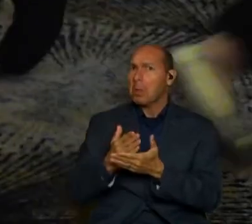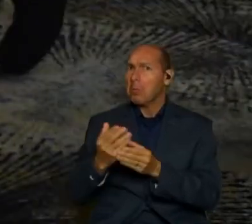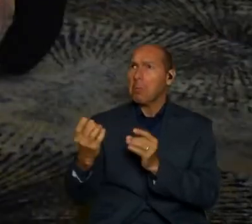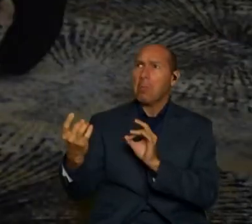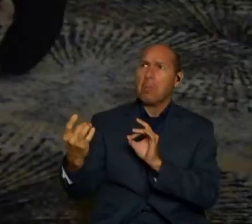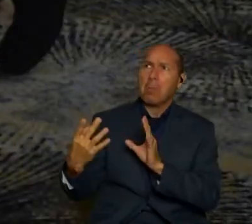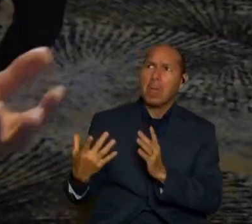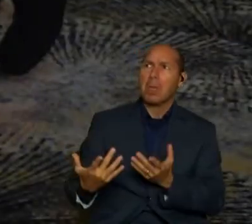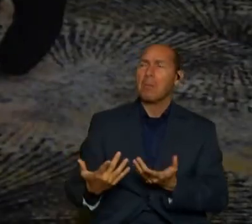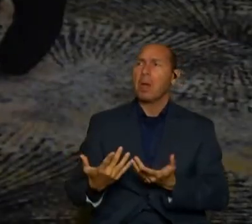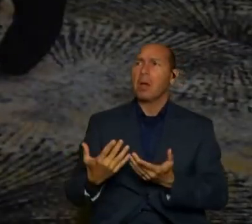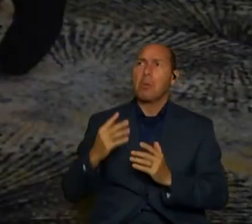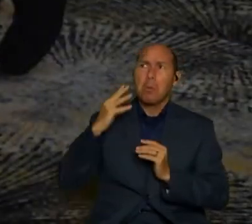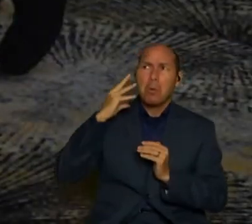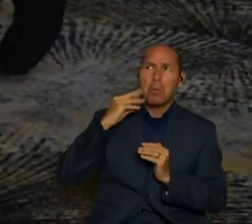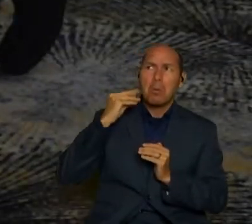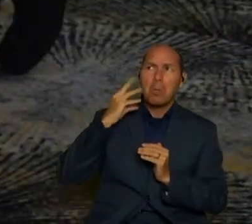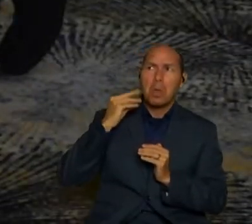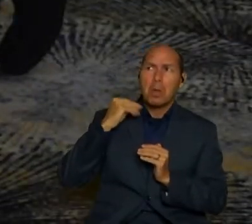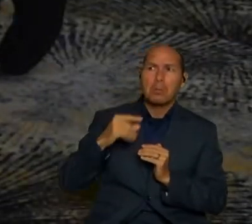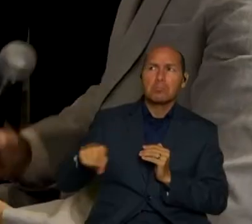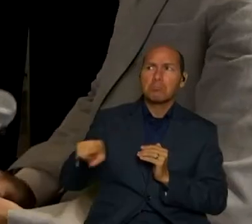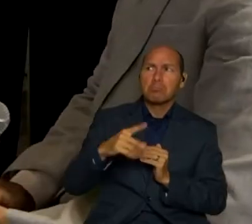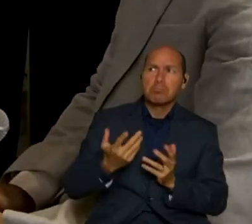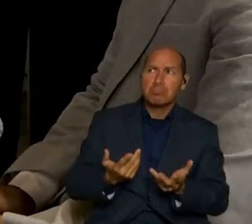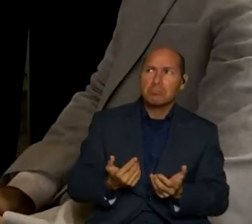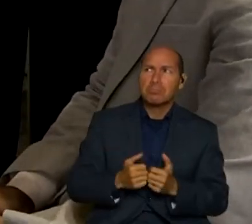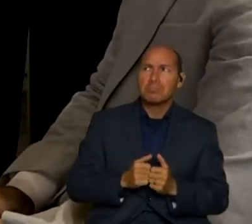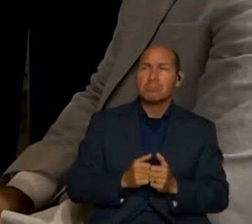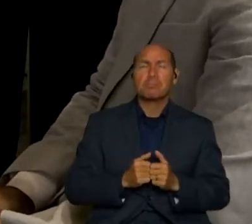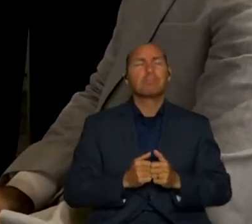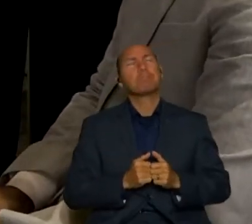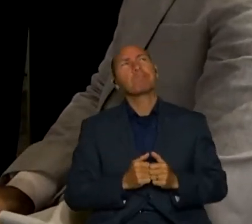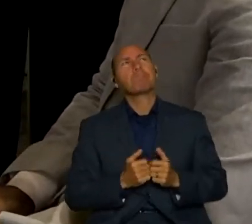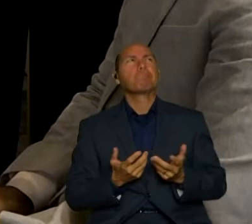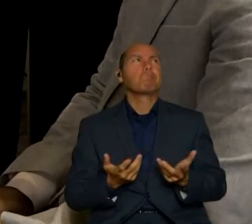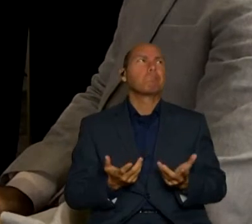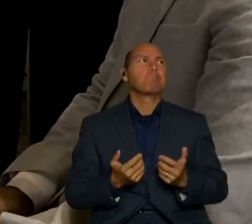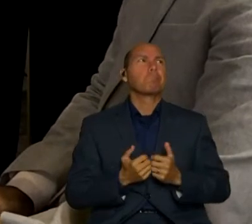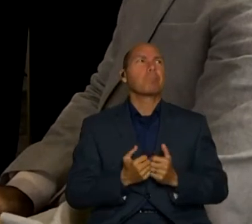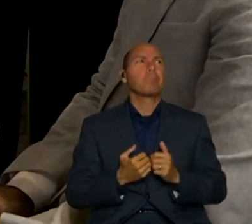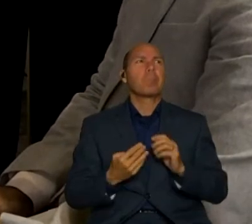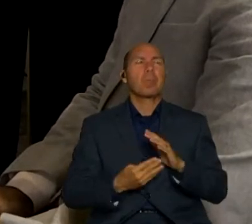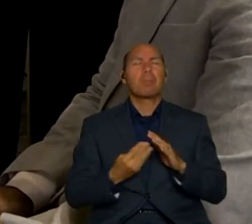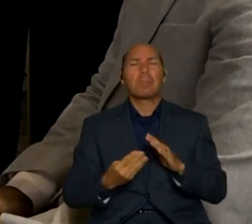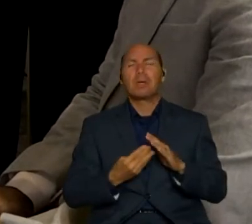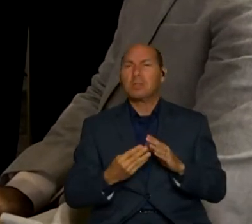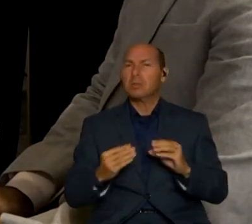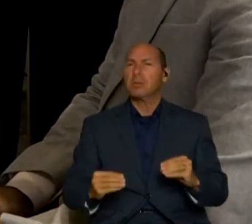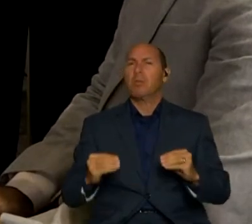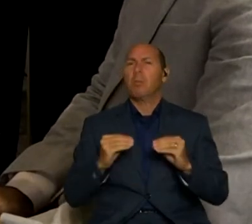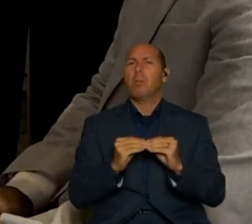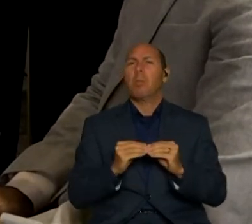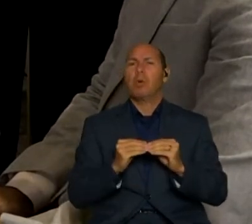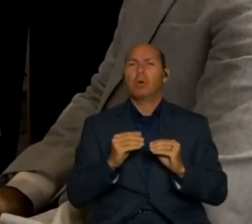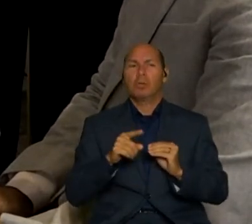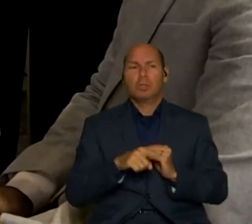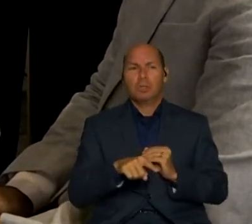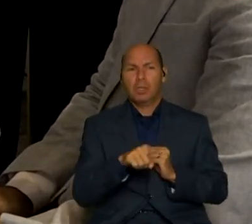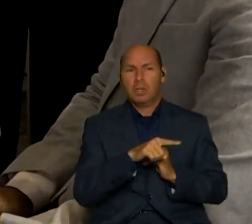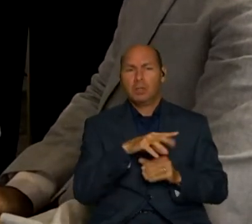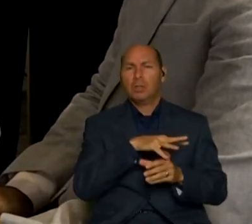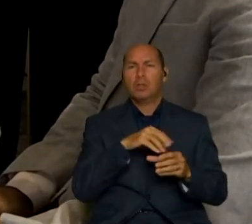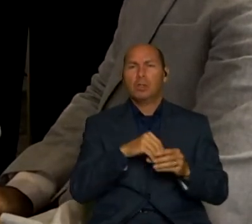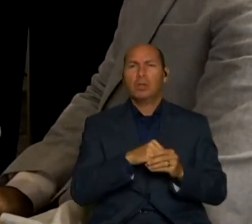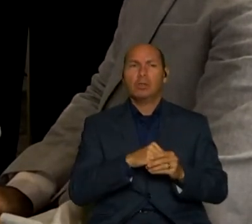what experiences you have had with some of the pilot employees? Well, basically, most of the Cobra employees, they are